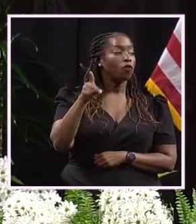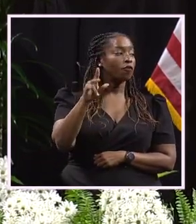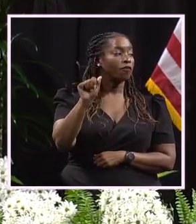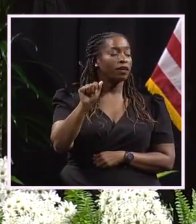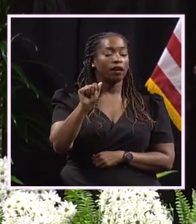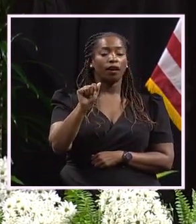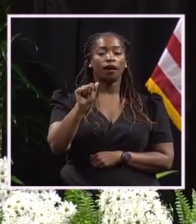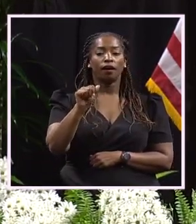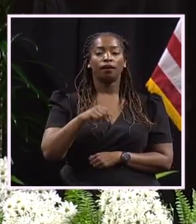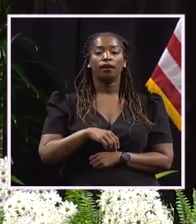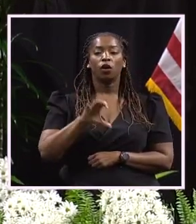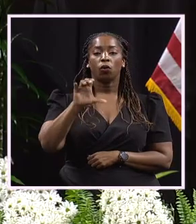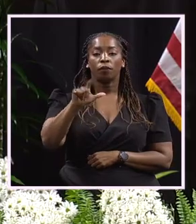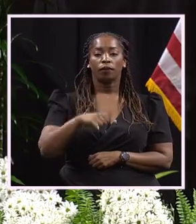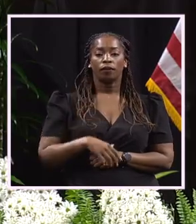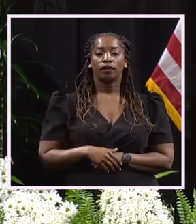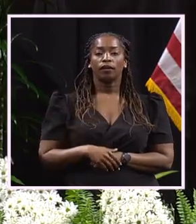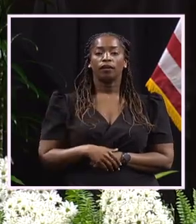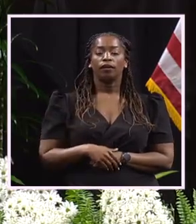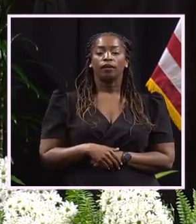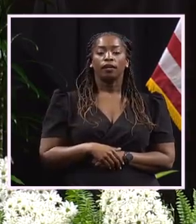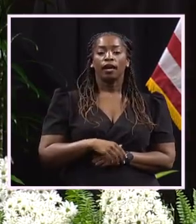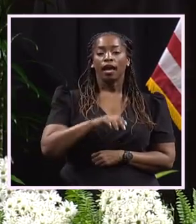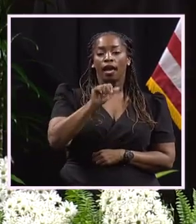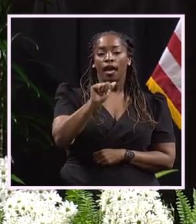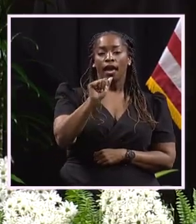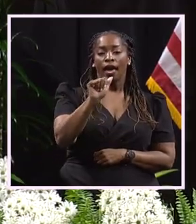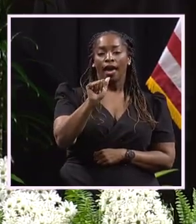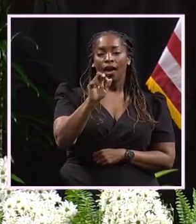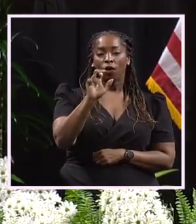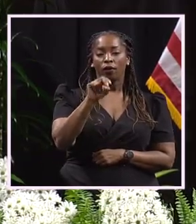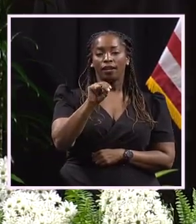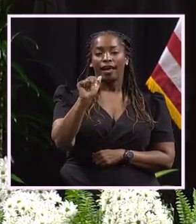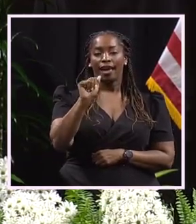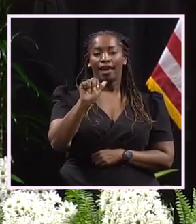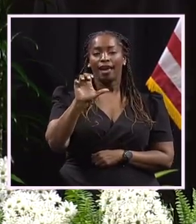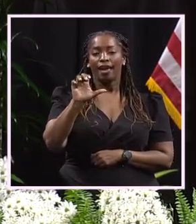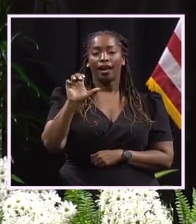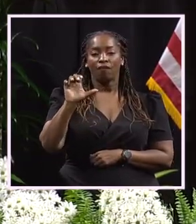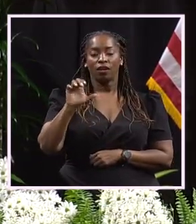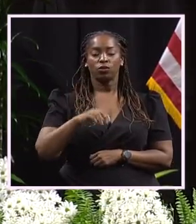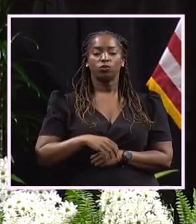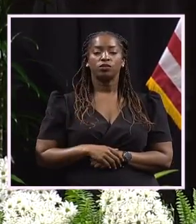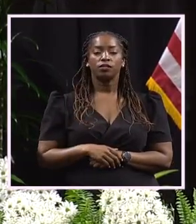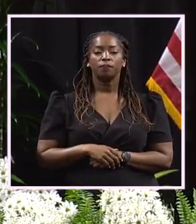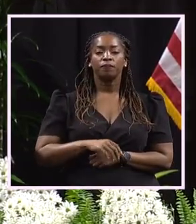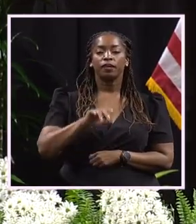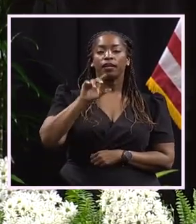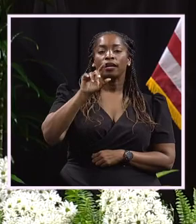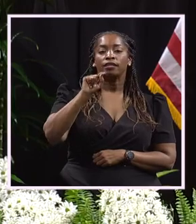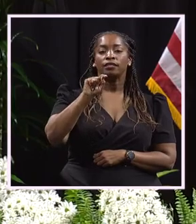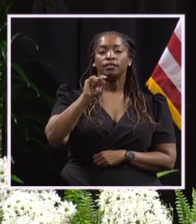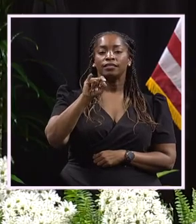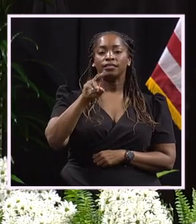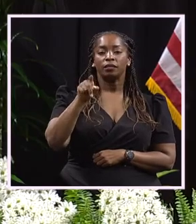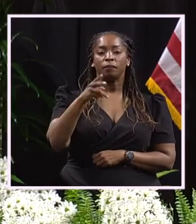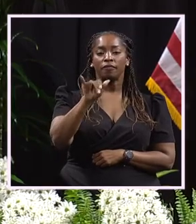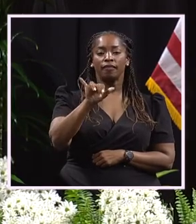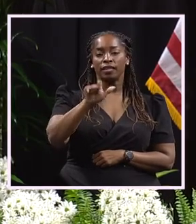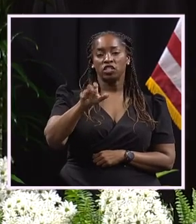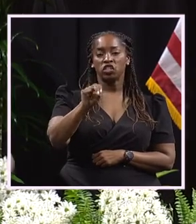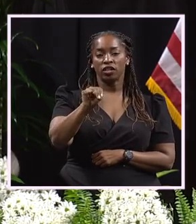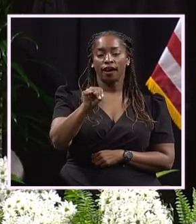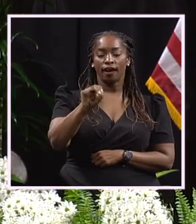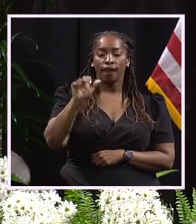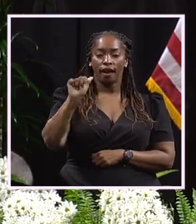laude. Aaron A. Cavazos. Timothy John Avram, magna cum